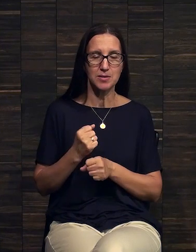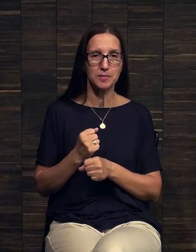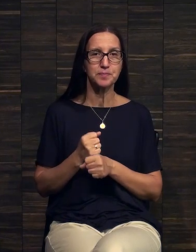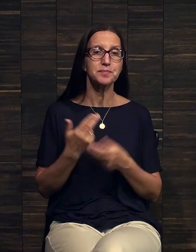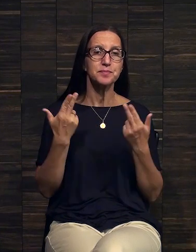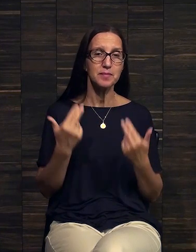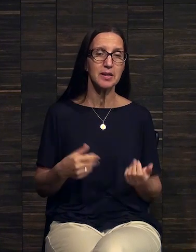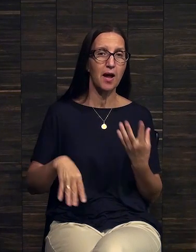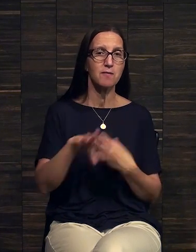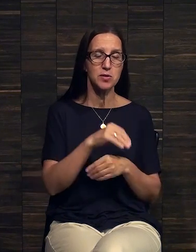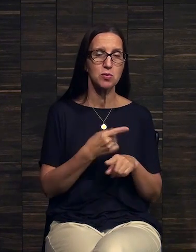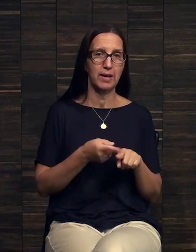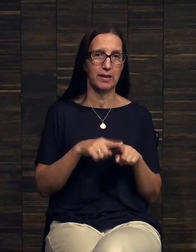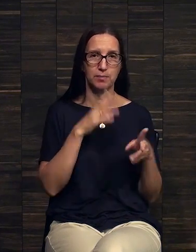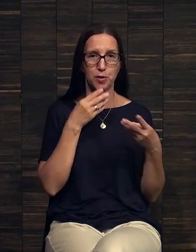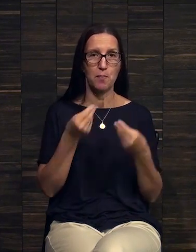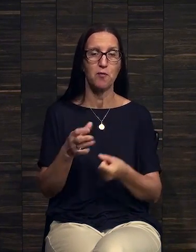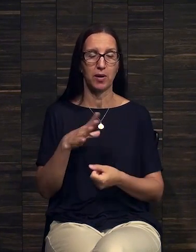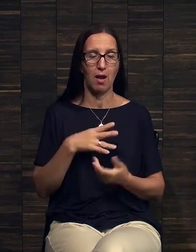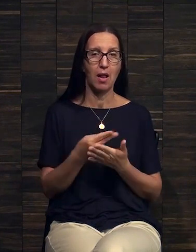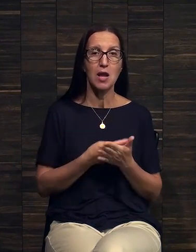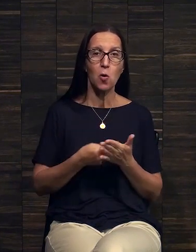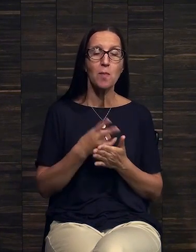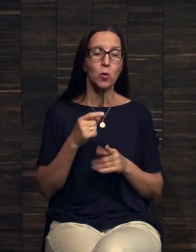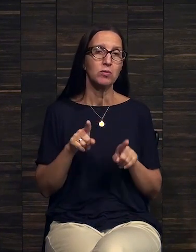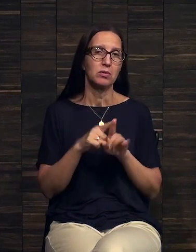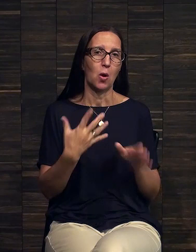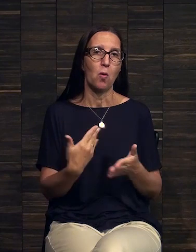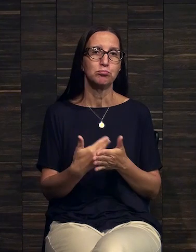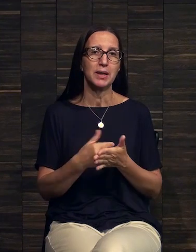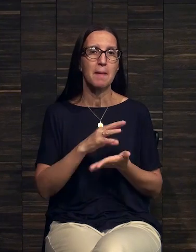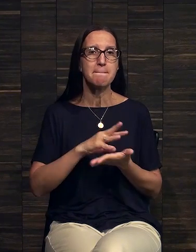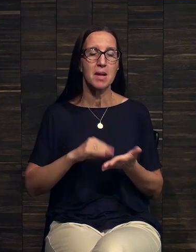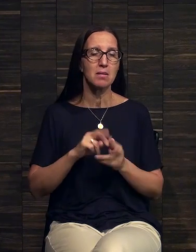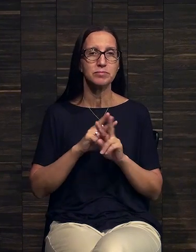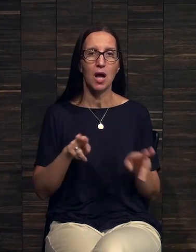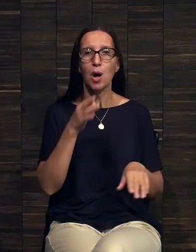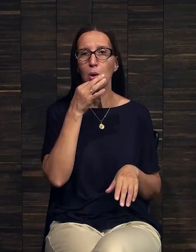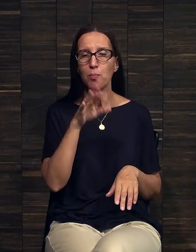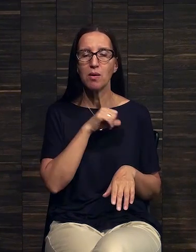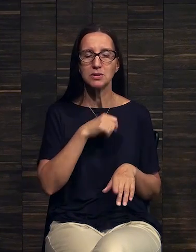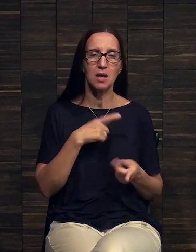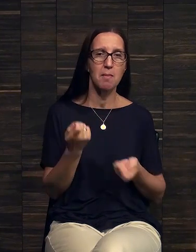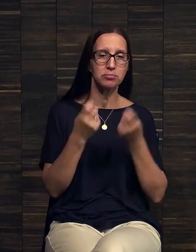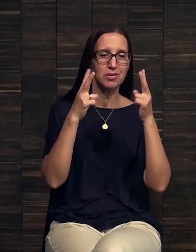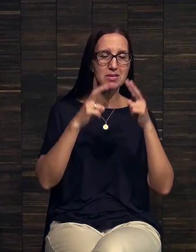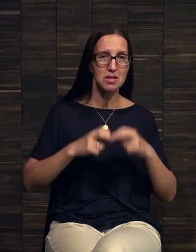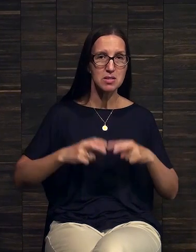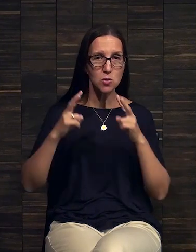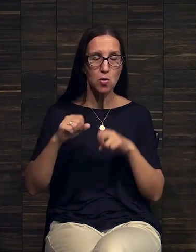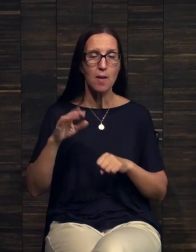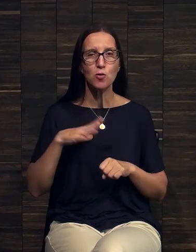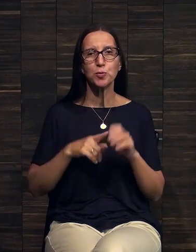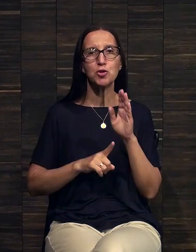to redo the old pages, and to comply them with the code. This is the